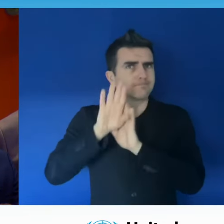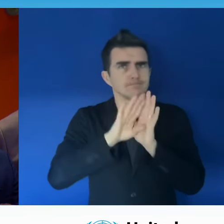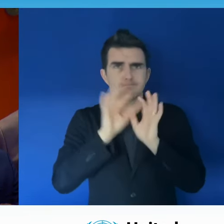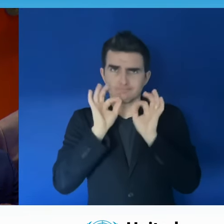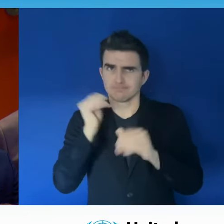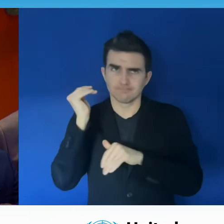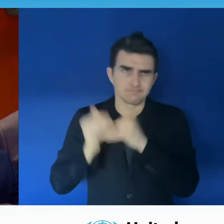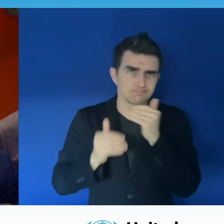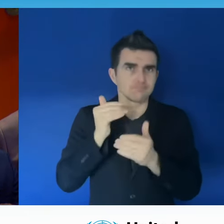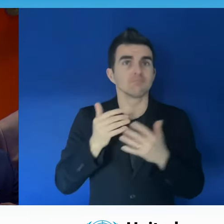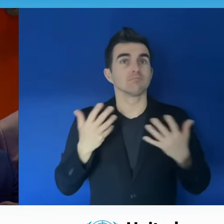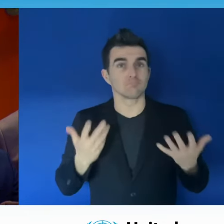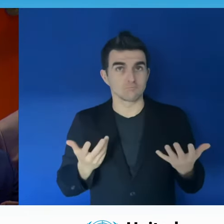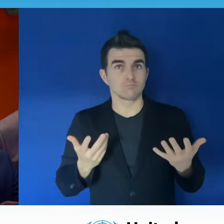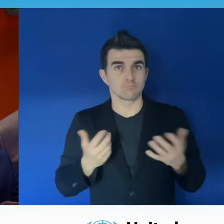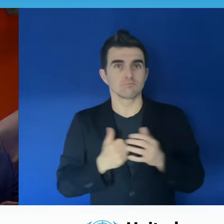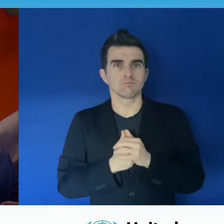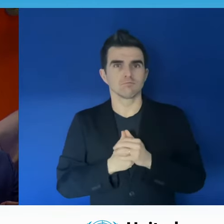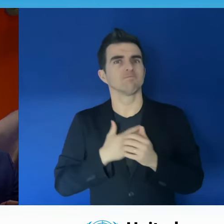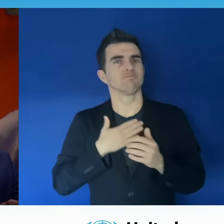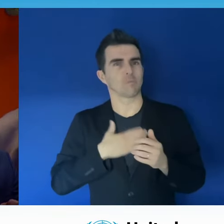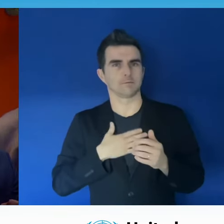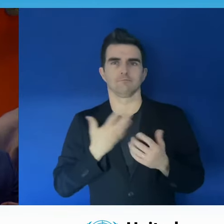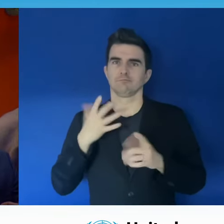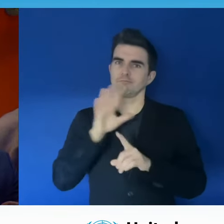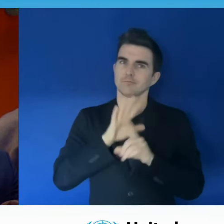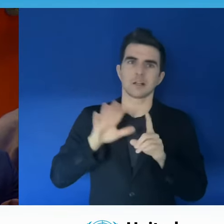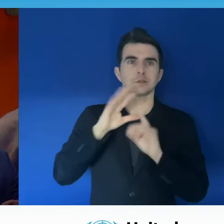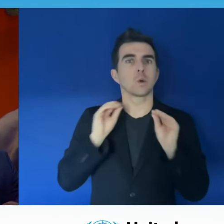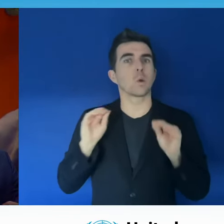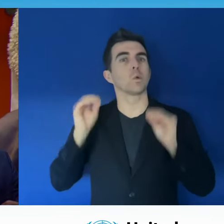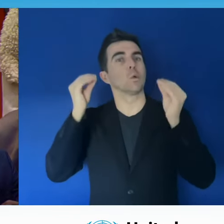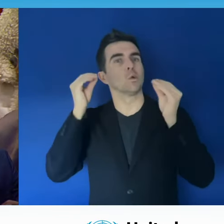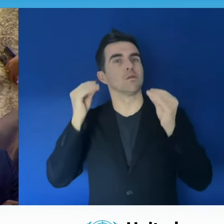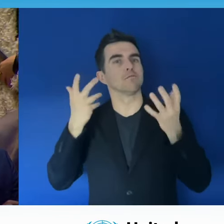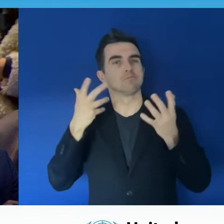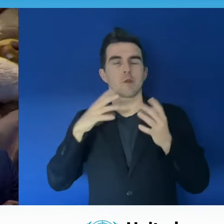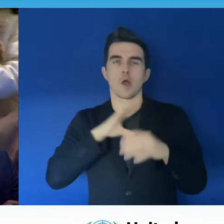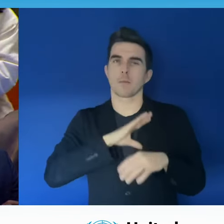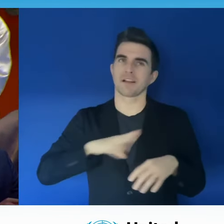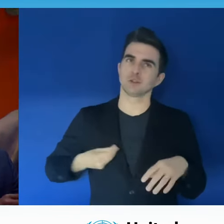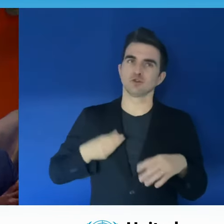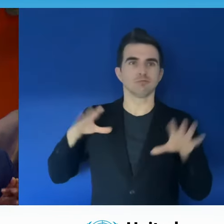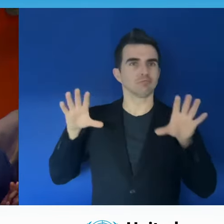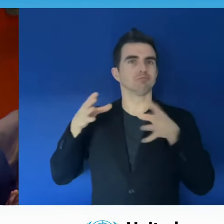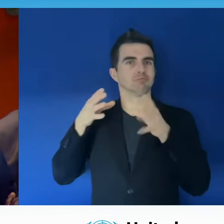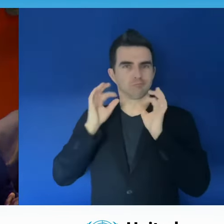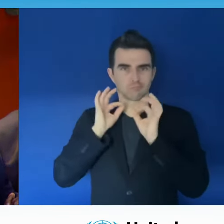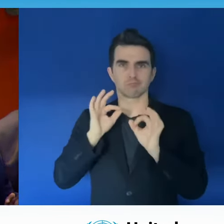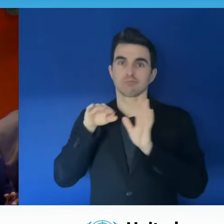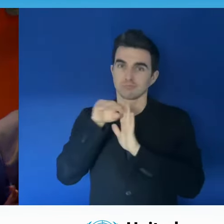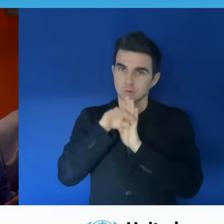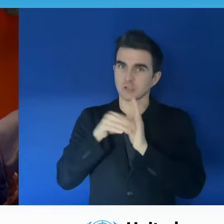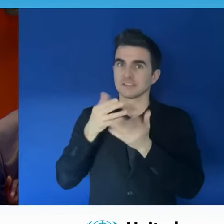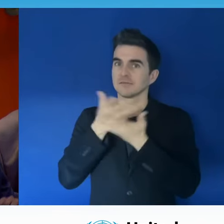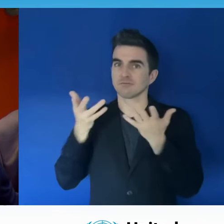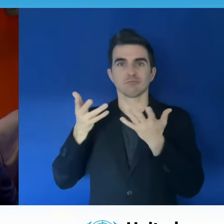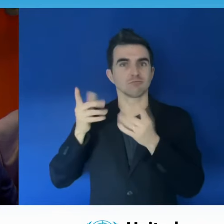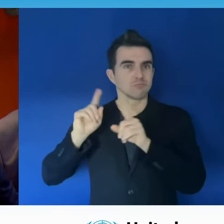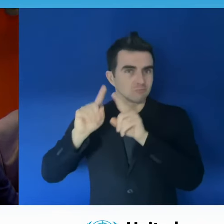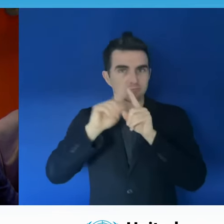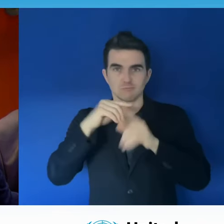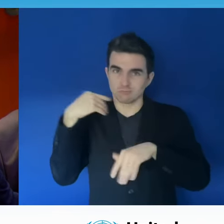including, making, giving opportunity to every young person. The youth face numerous obstacles ranging from inadequate